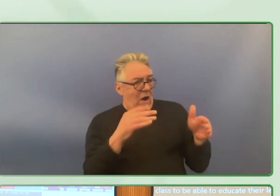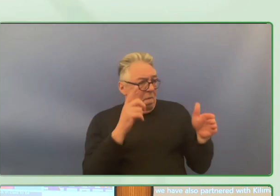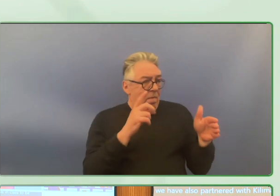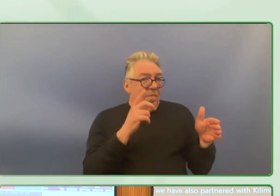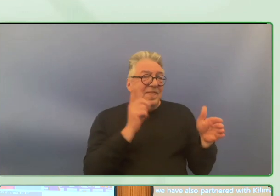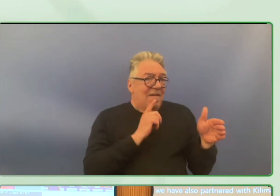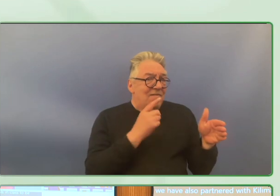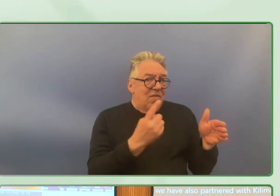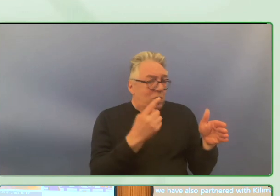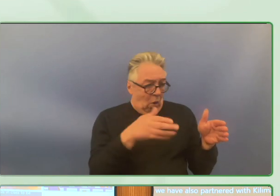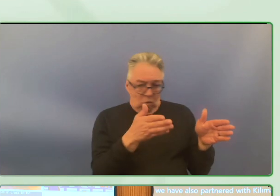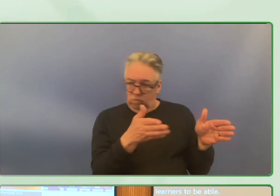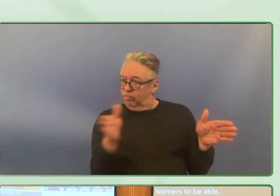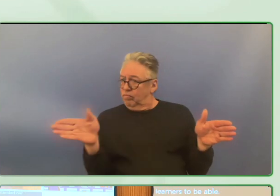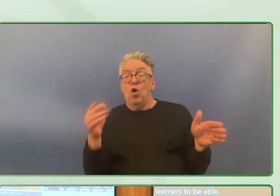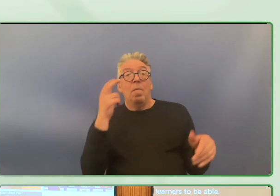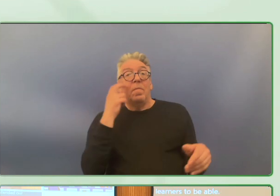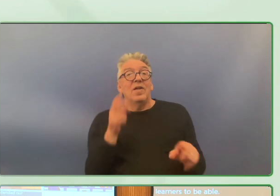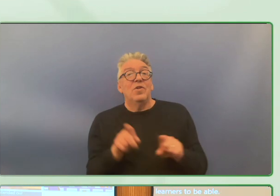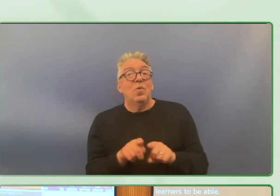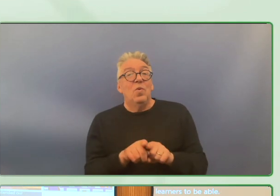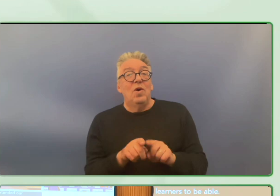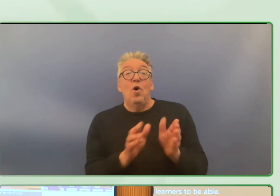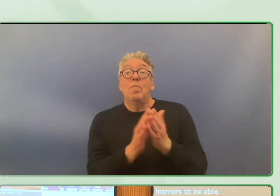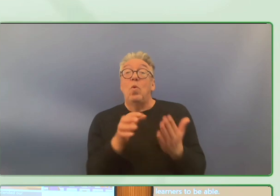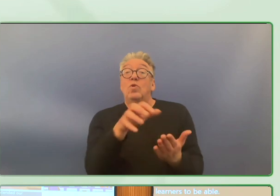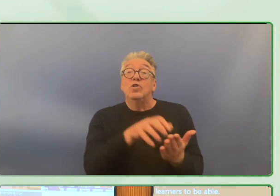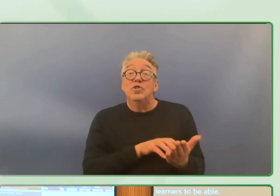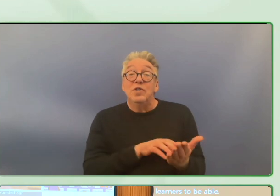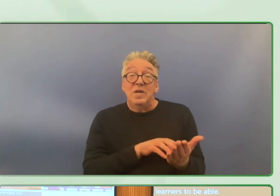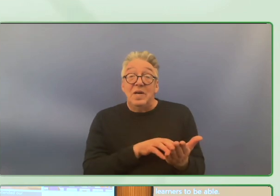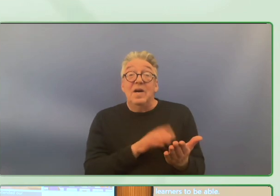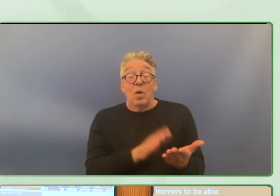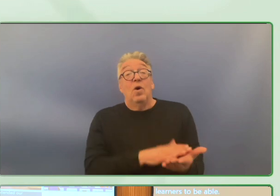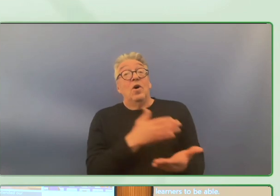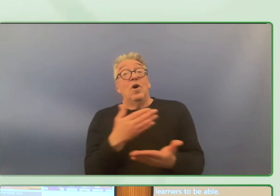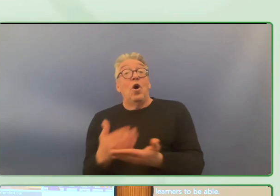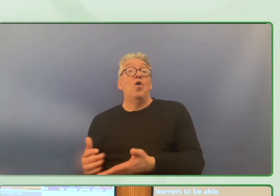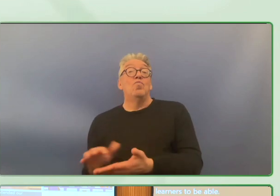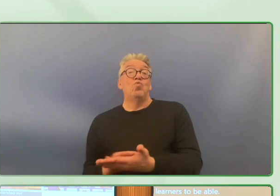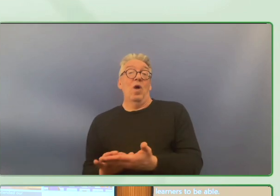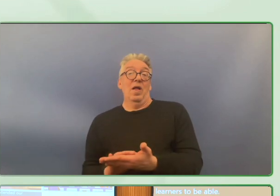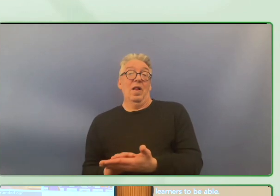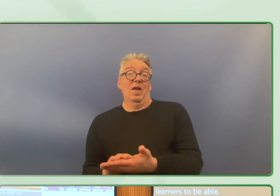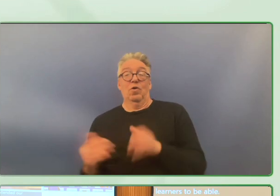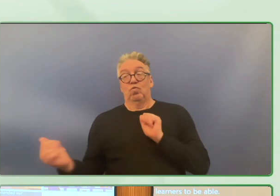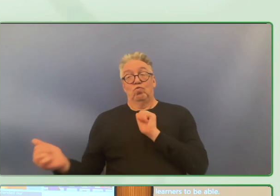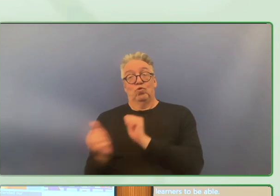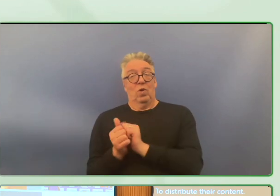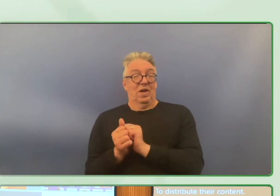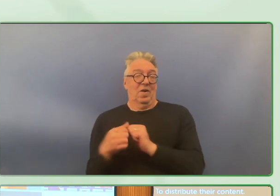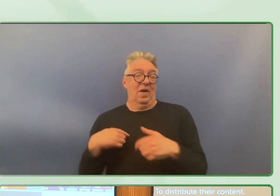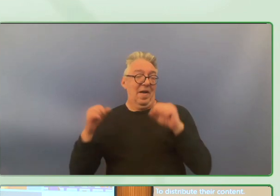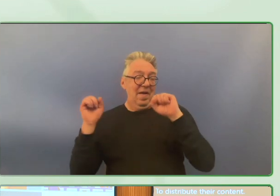to be able to distribute the content. Together, we can create a future where no learner